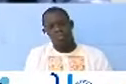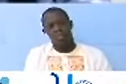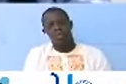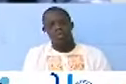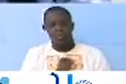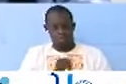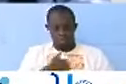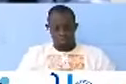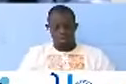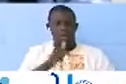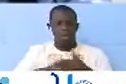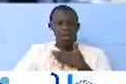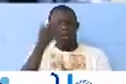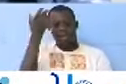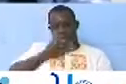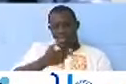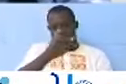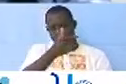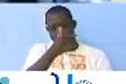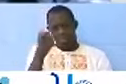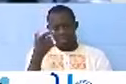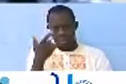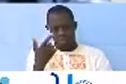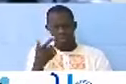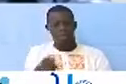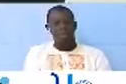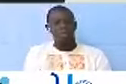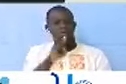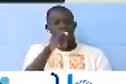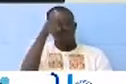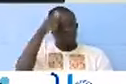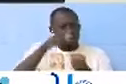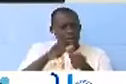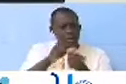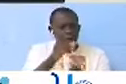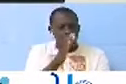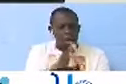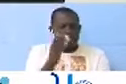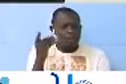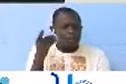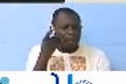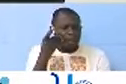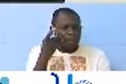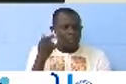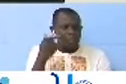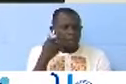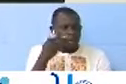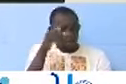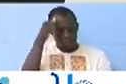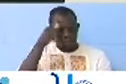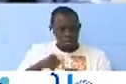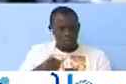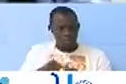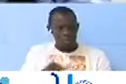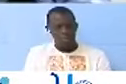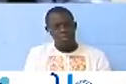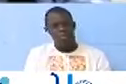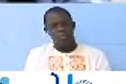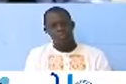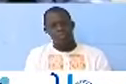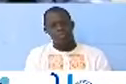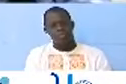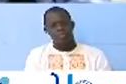1977. I was born in 1977. Do you remember the exact date? Lungo nying fangwe yi anin karo isa mutano laba?